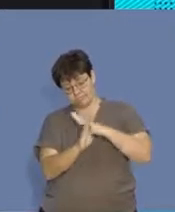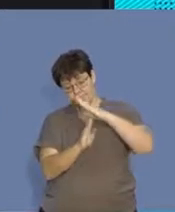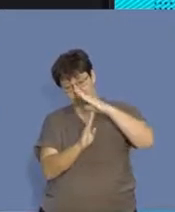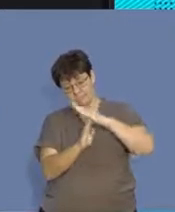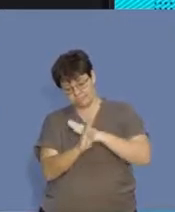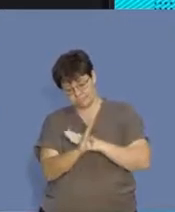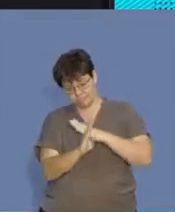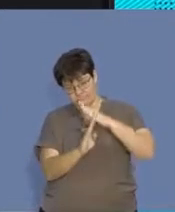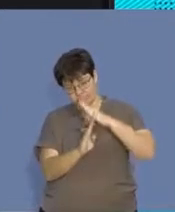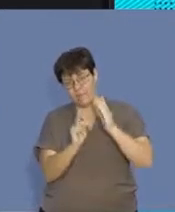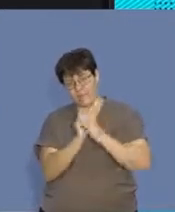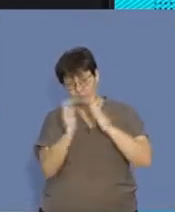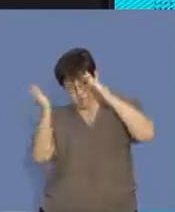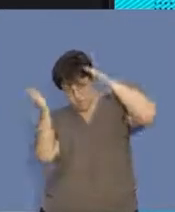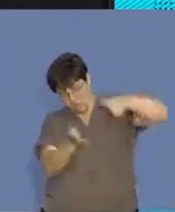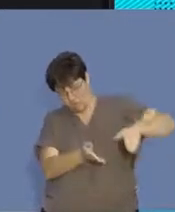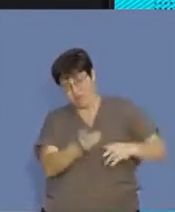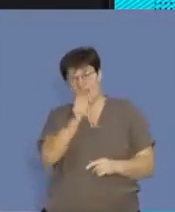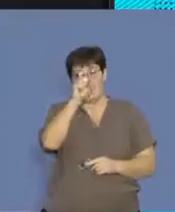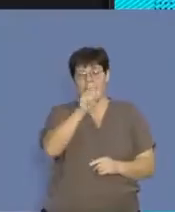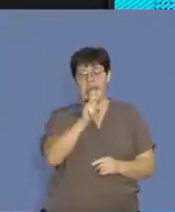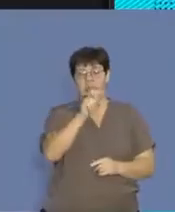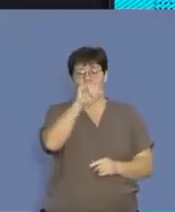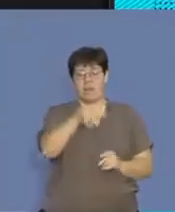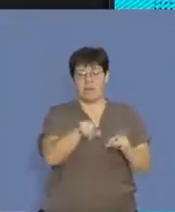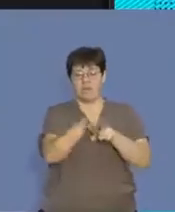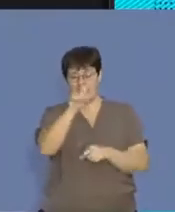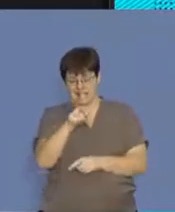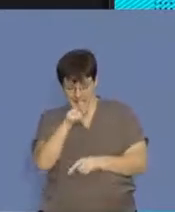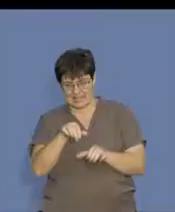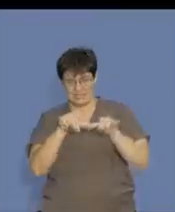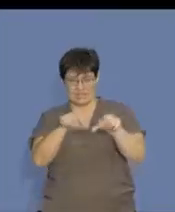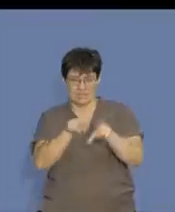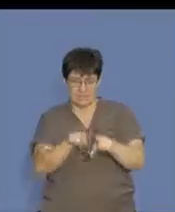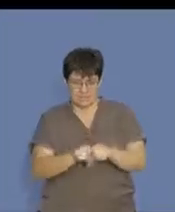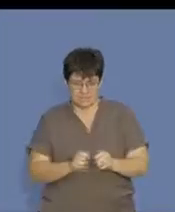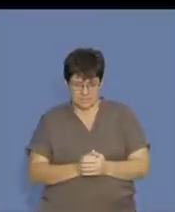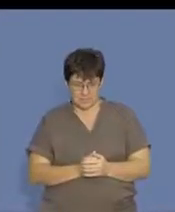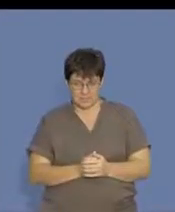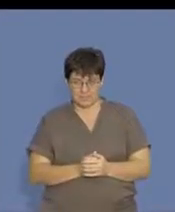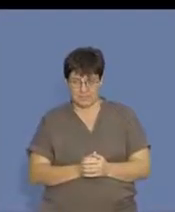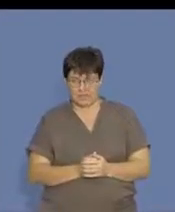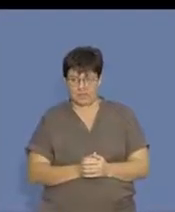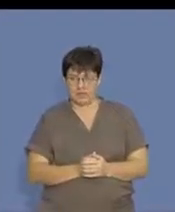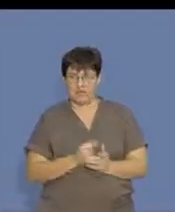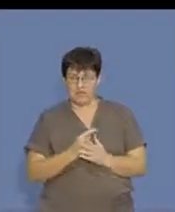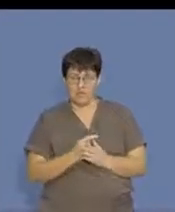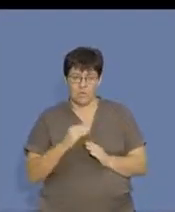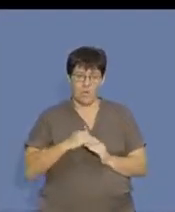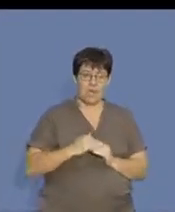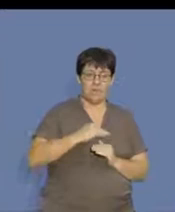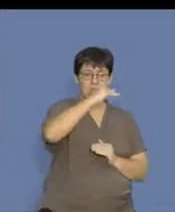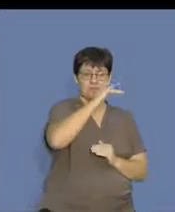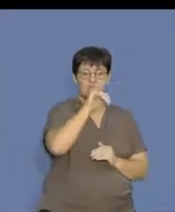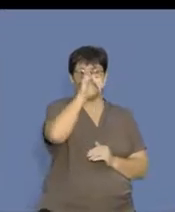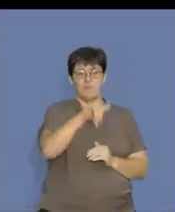mother graph, which is the y equal to x. Now, the second one will be when I move it upwards, which